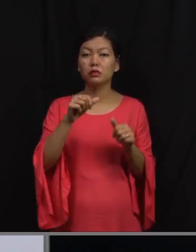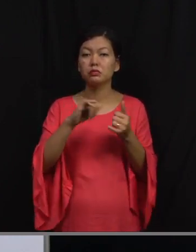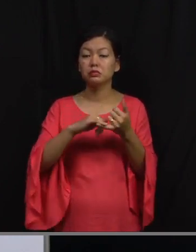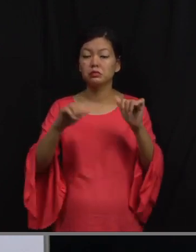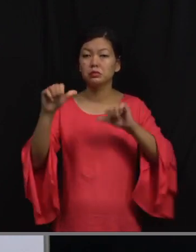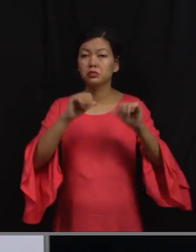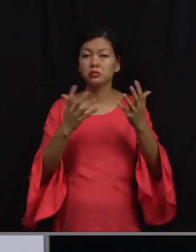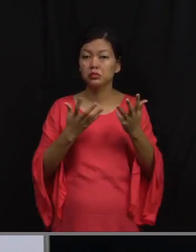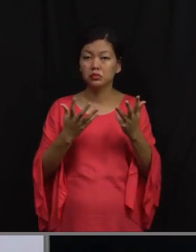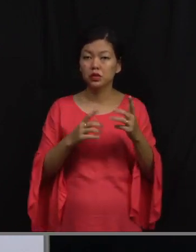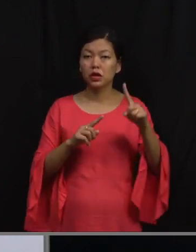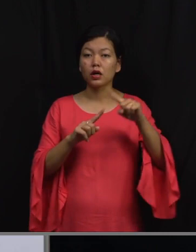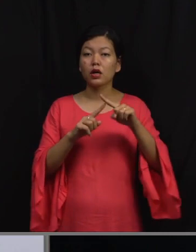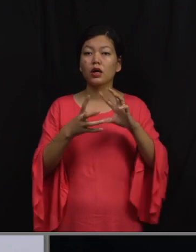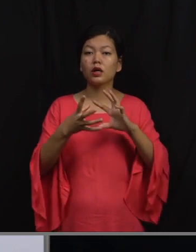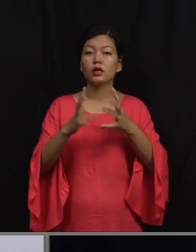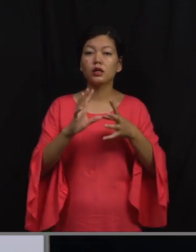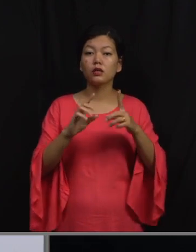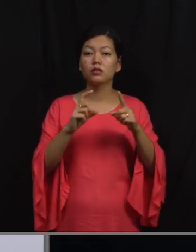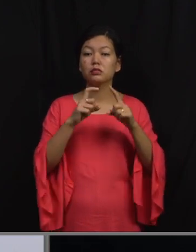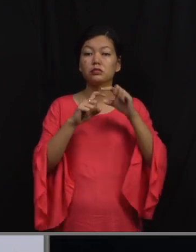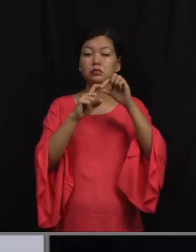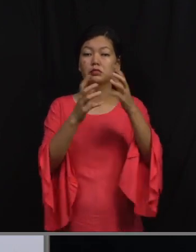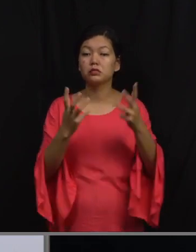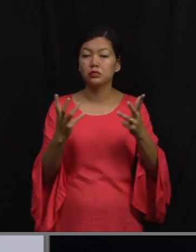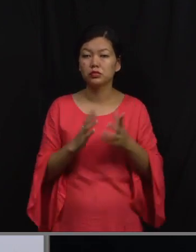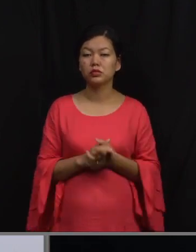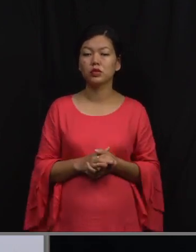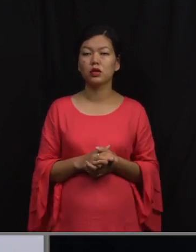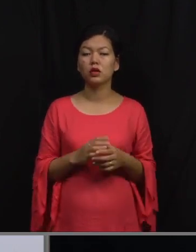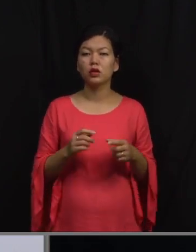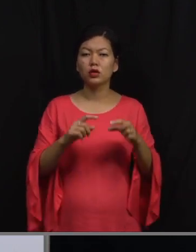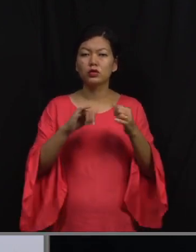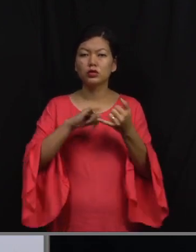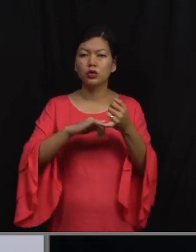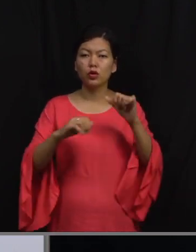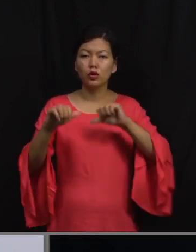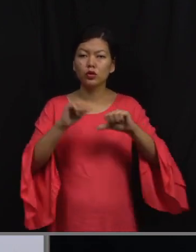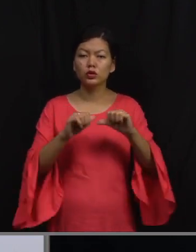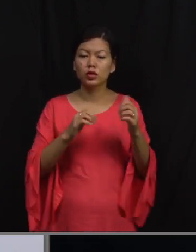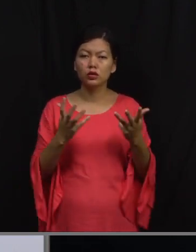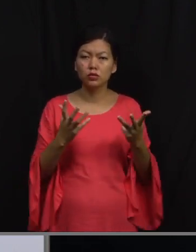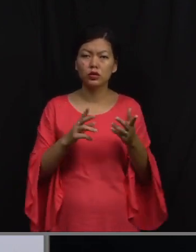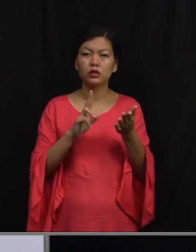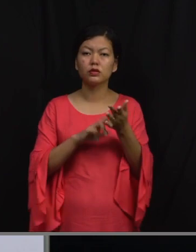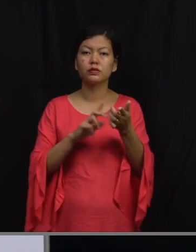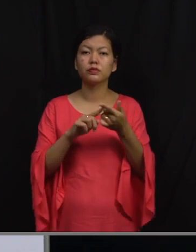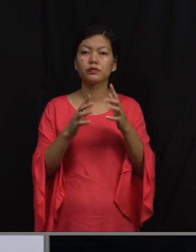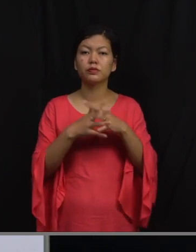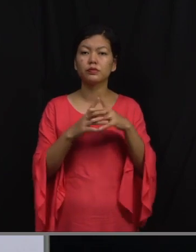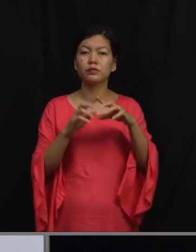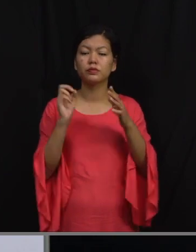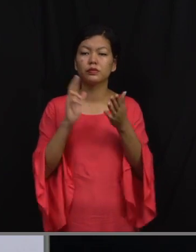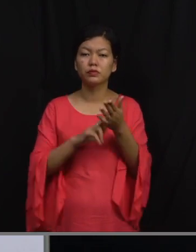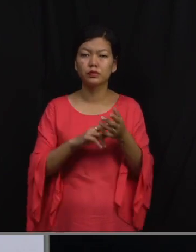I hope you guys know it, right? So what is science? Science is nothing but the laws that we study, right? The Newton's law, Coulomb's law, and